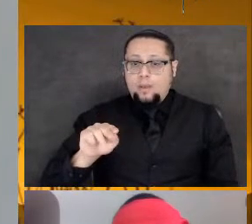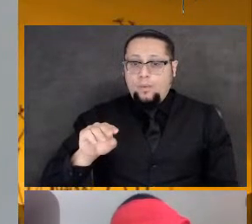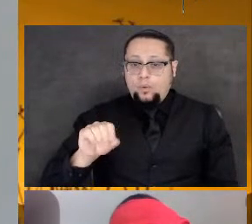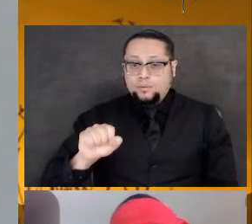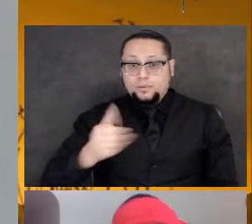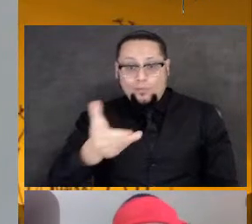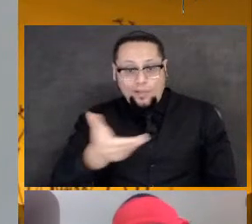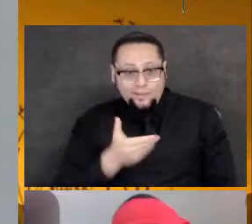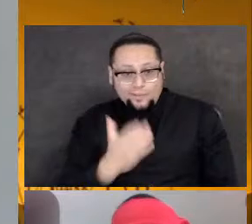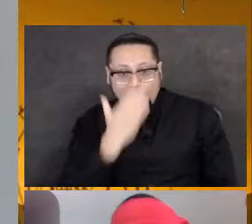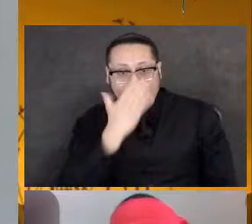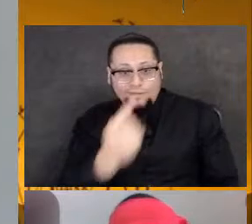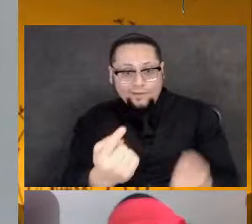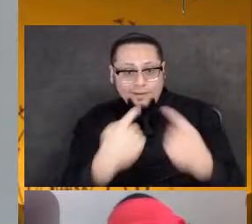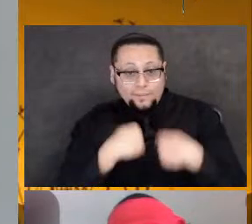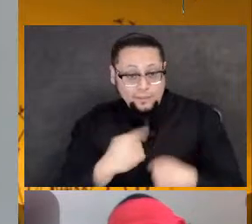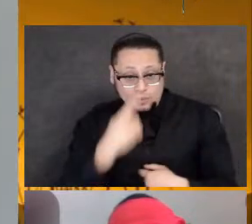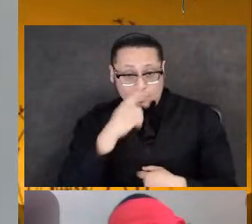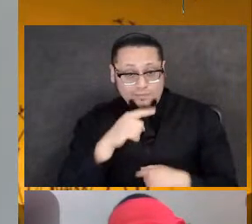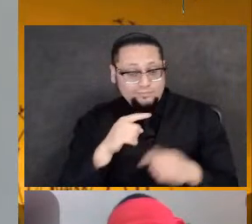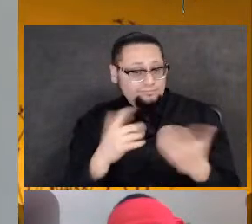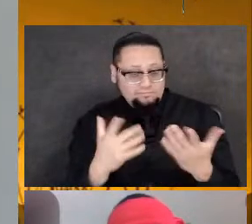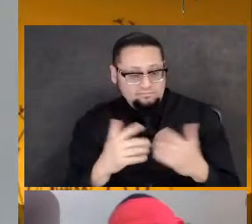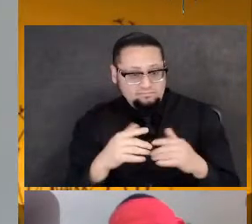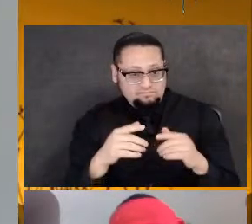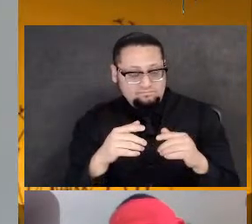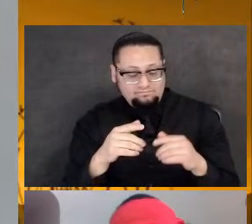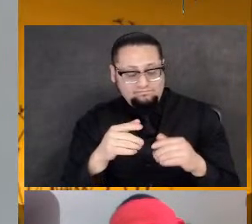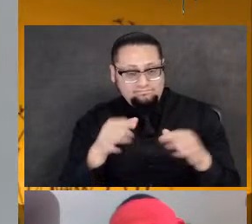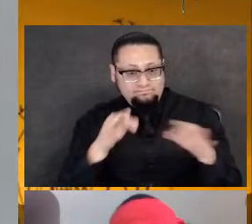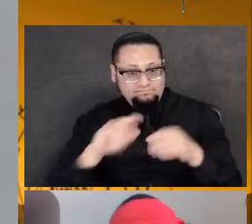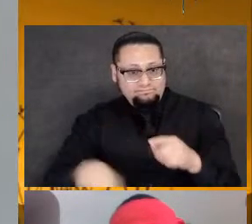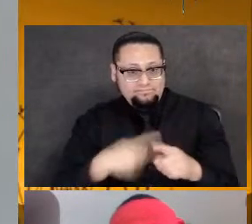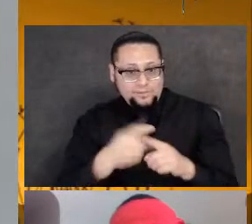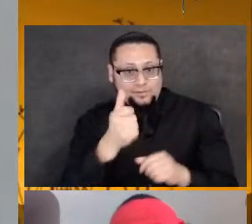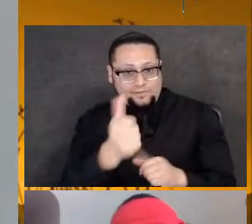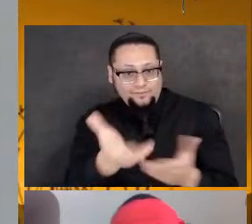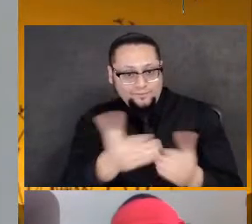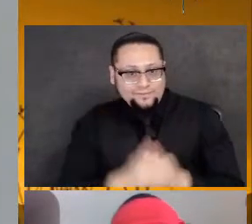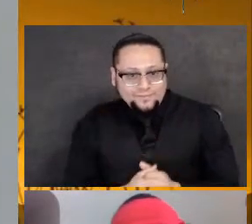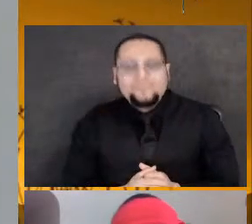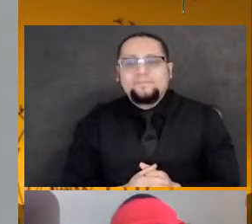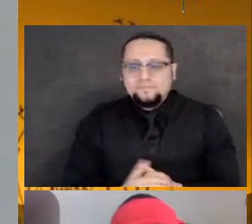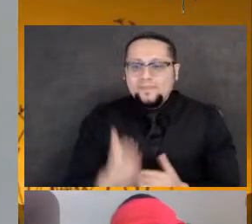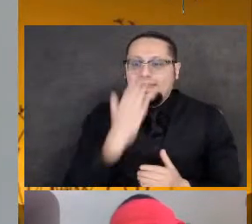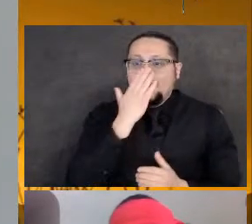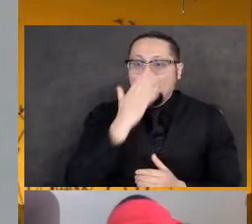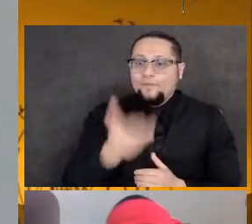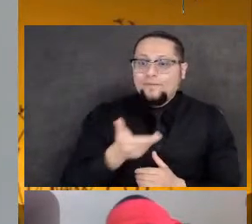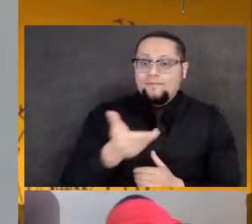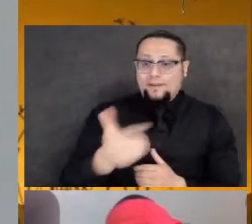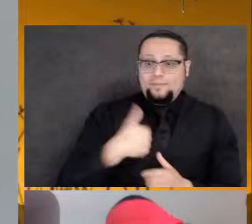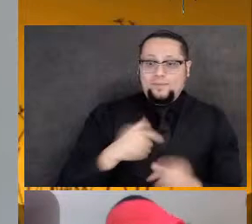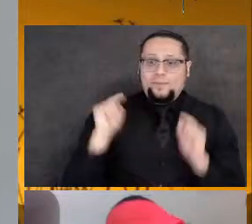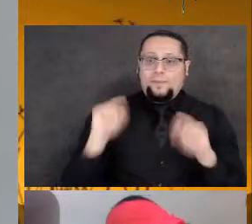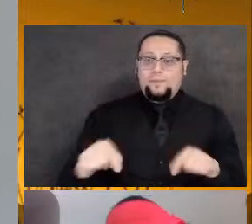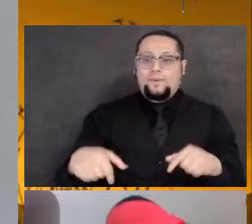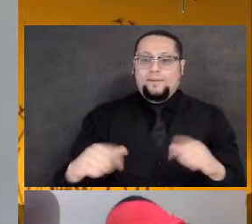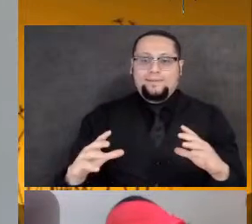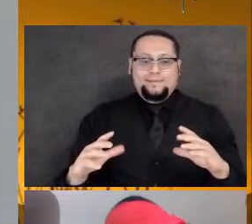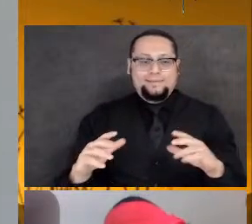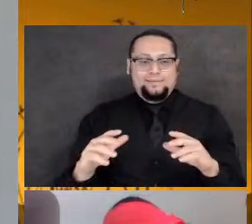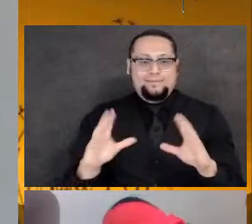so much for being here. If you want to share a few words as well, that would be great. Thank you so much for inviting me to be part of this